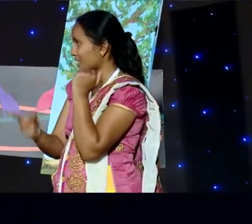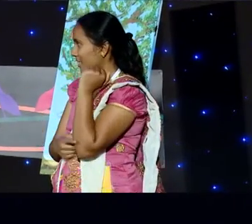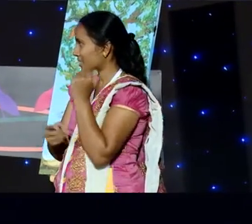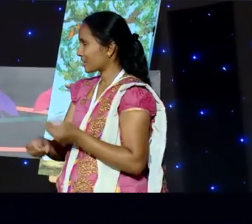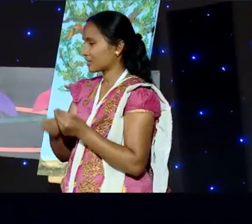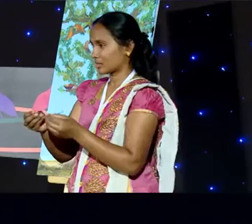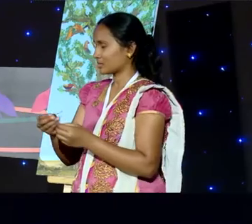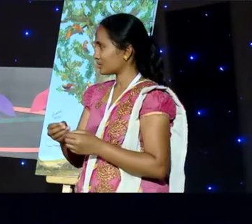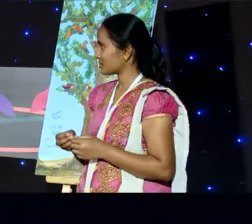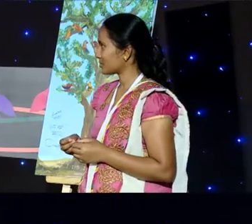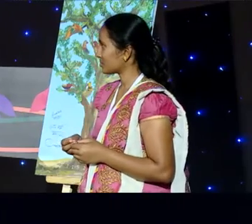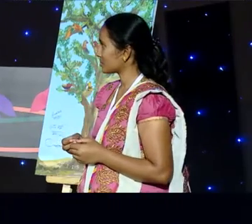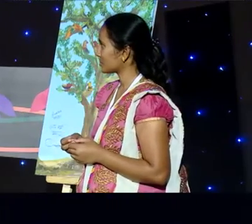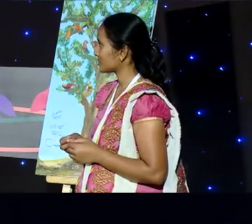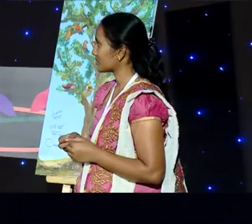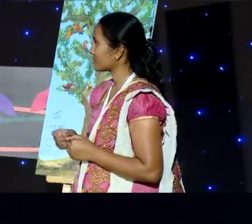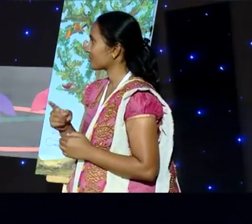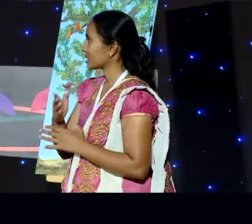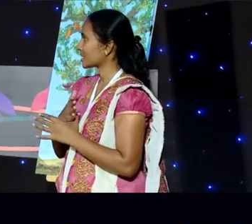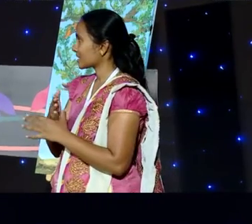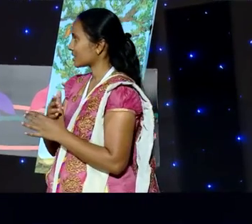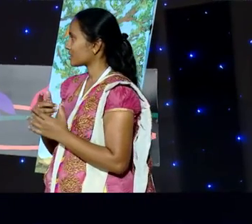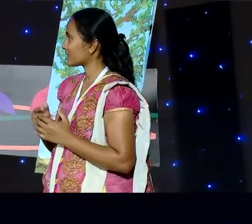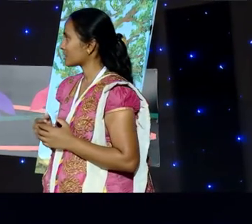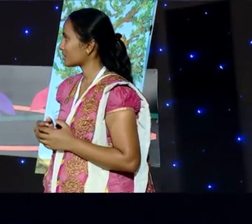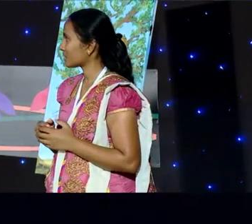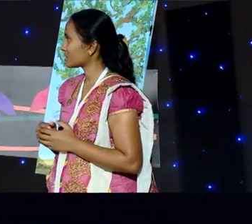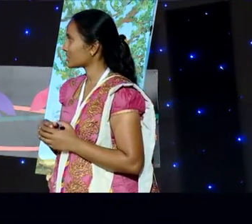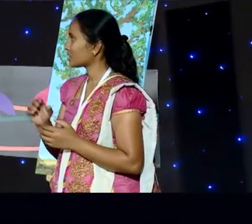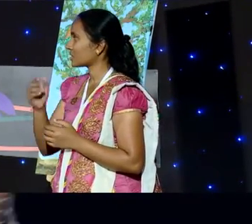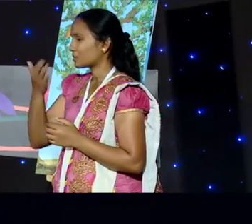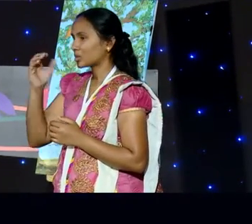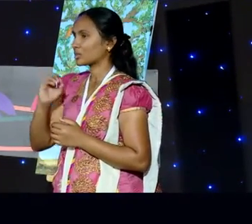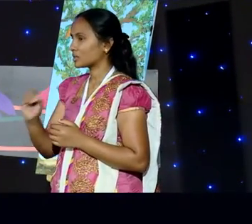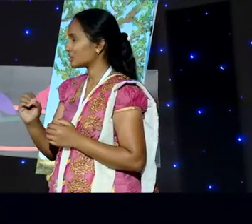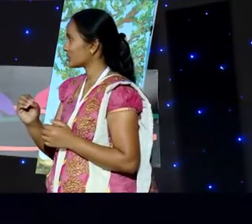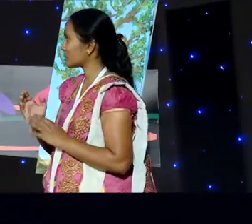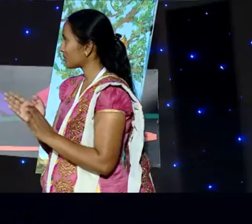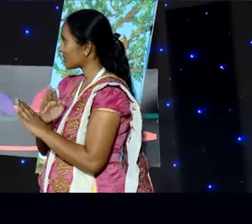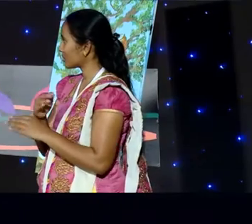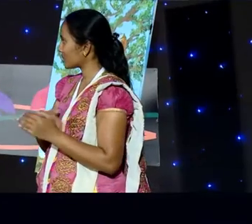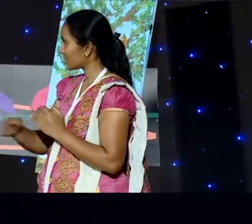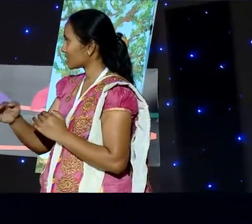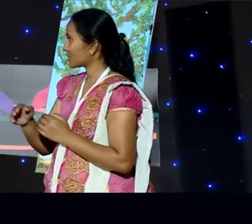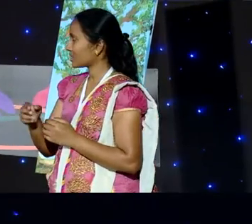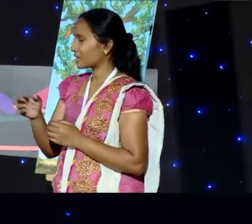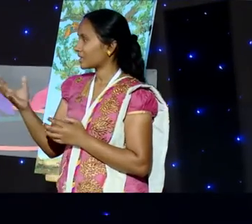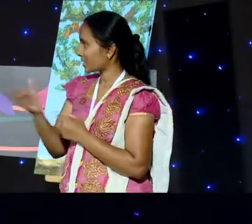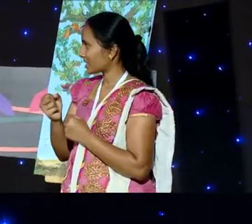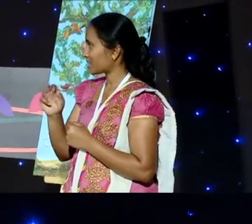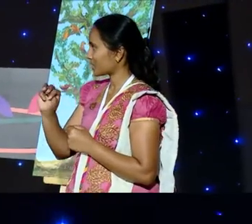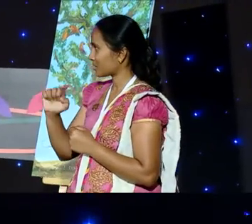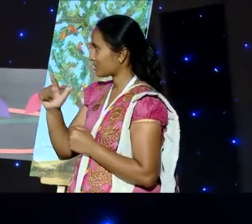check. And that check would read zero. It's zero because someone before you paid for your meal, and you